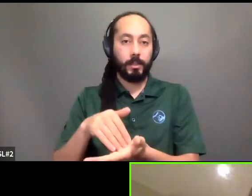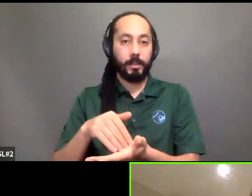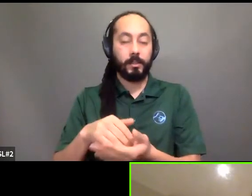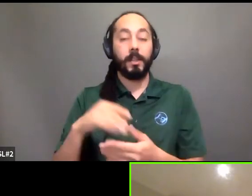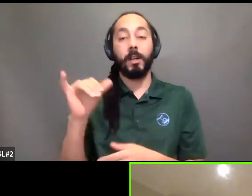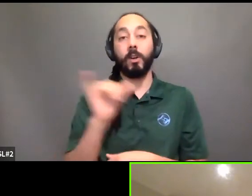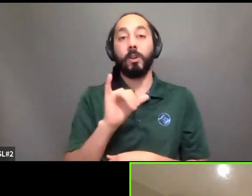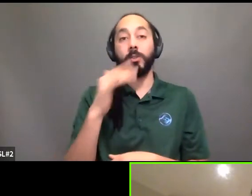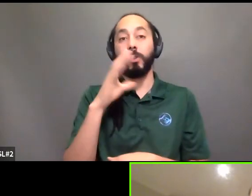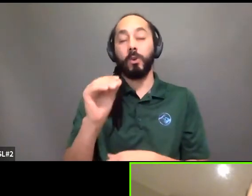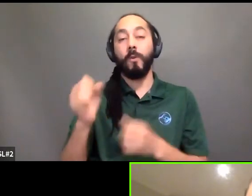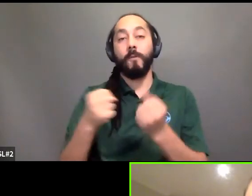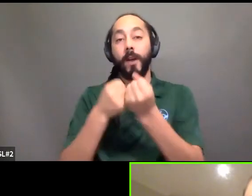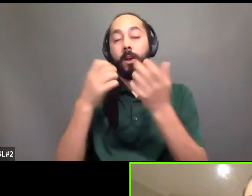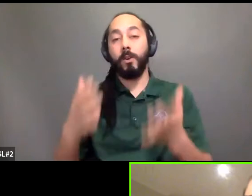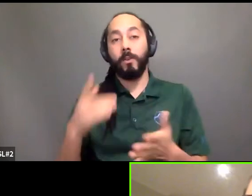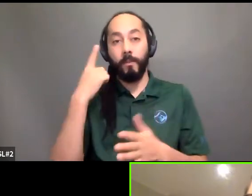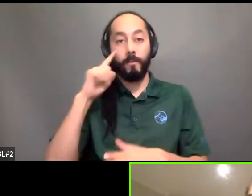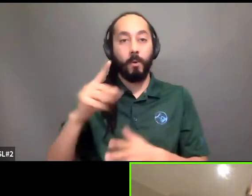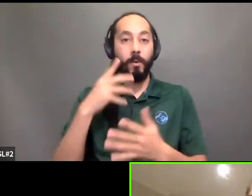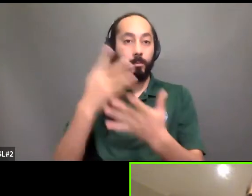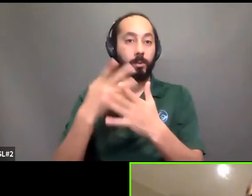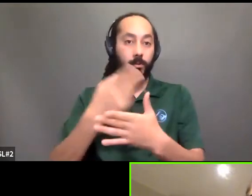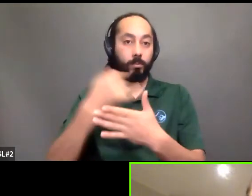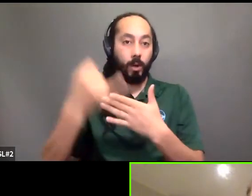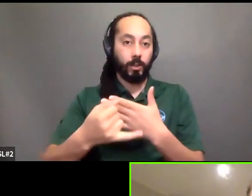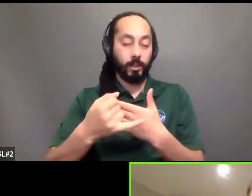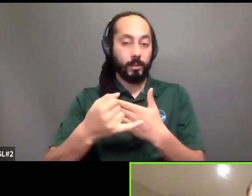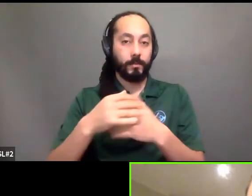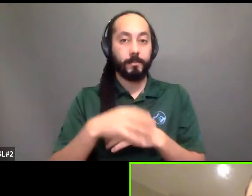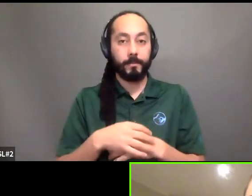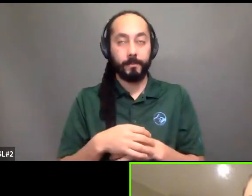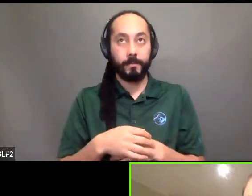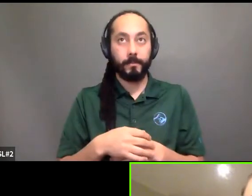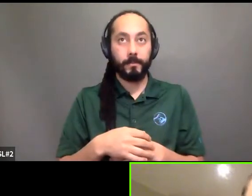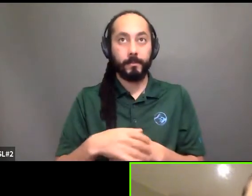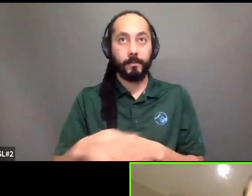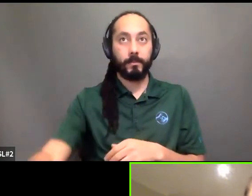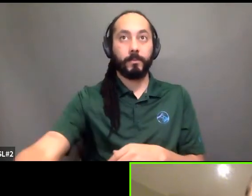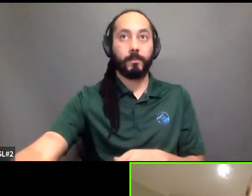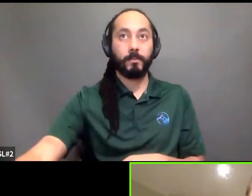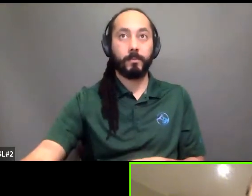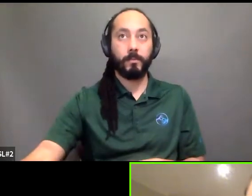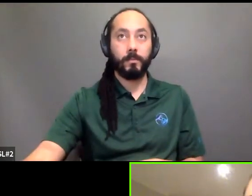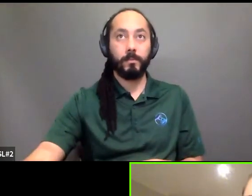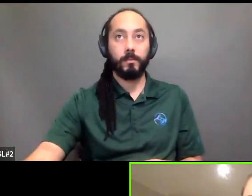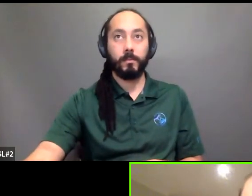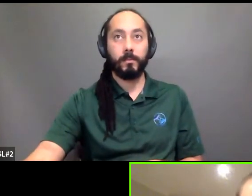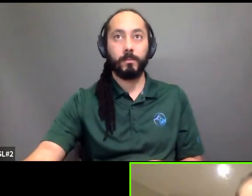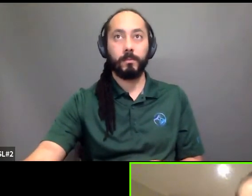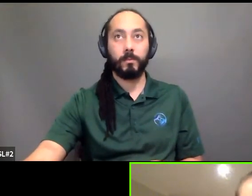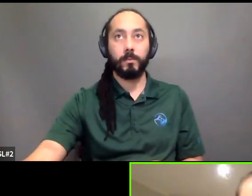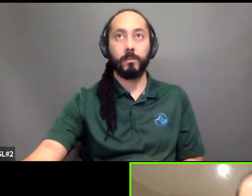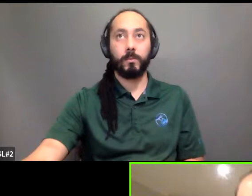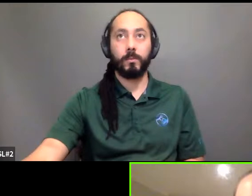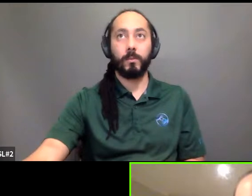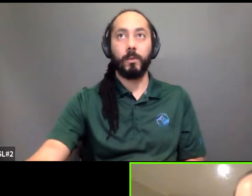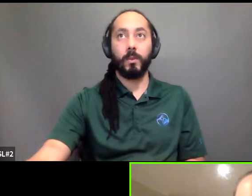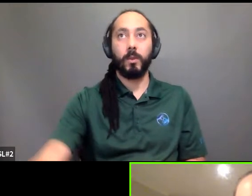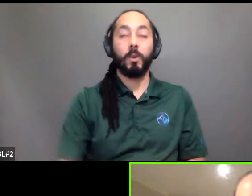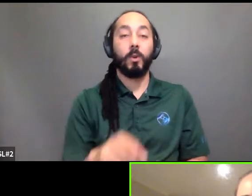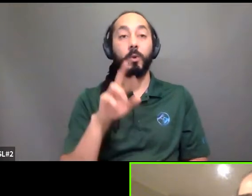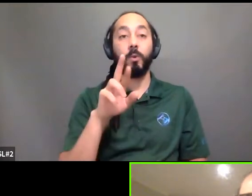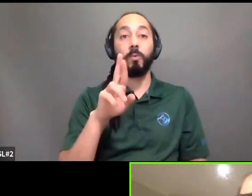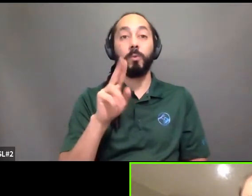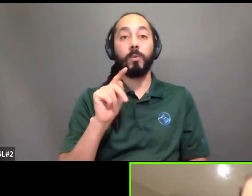Moratorium Project and Critical Resistance. Most of all, Ruthie's work has shown us how capitalism is organized